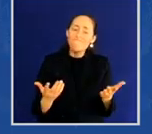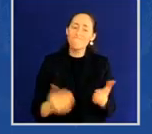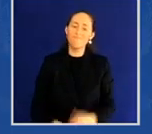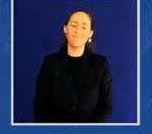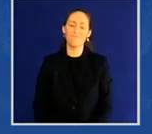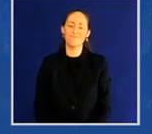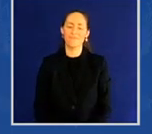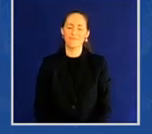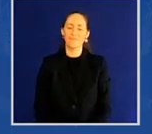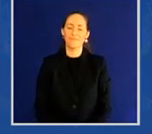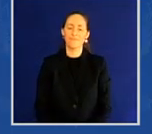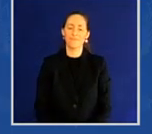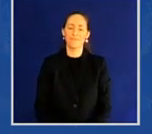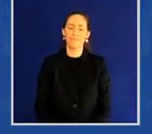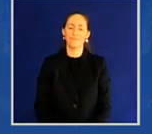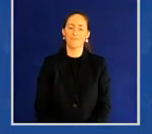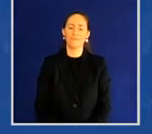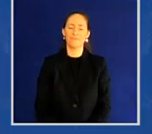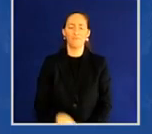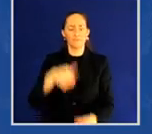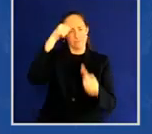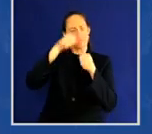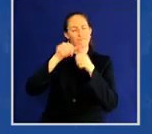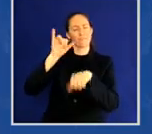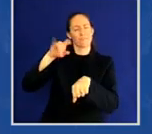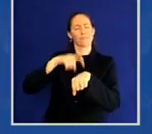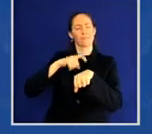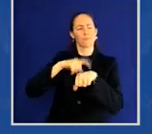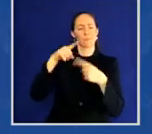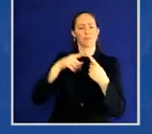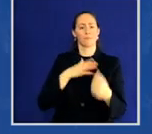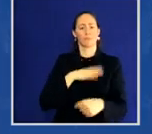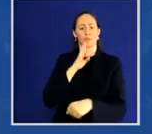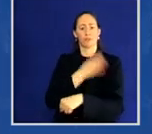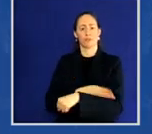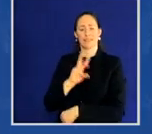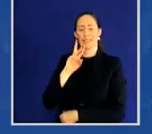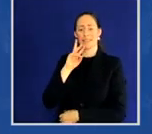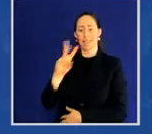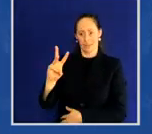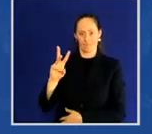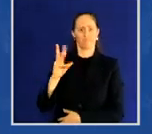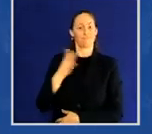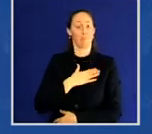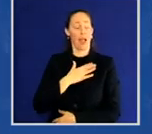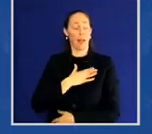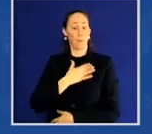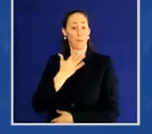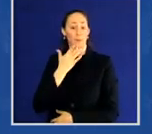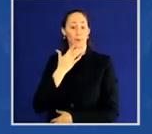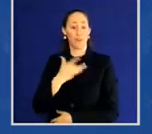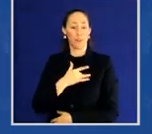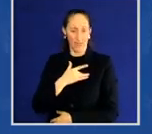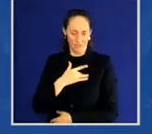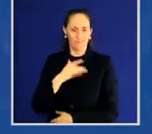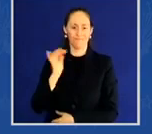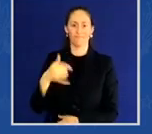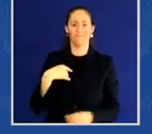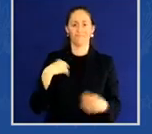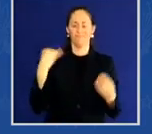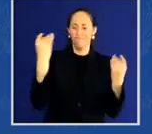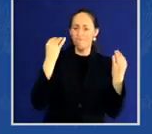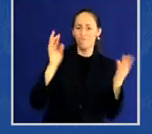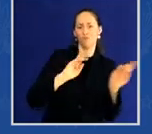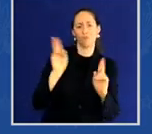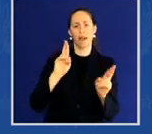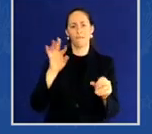was only 6 years old, and it was my birthday. And we were voting, and I went to Bob Dole, and I said, "Bob,